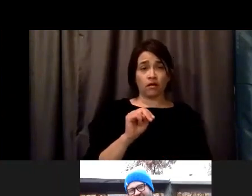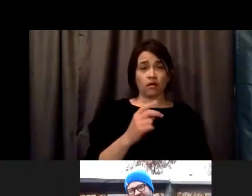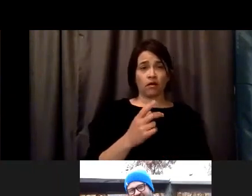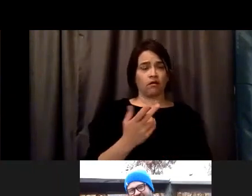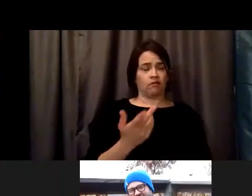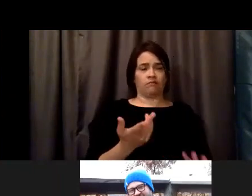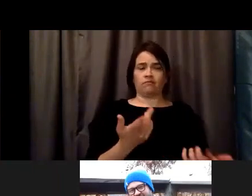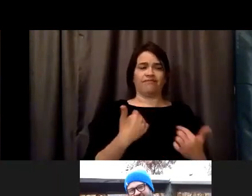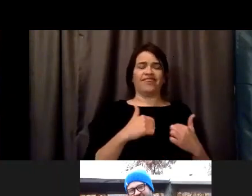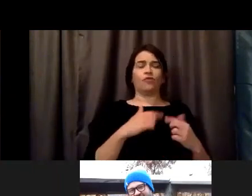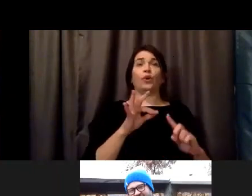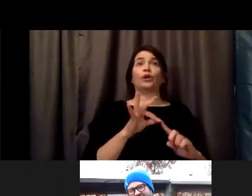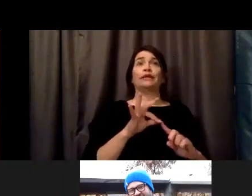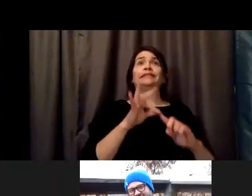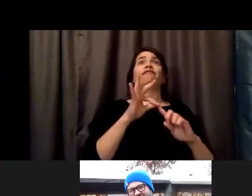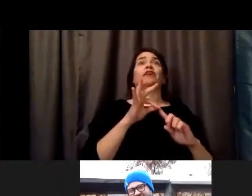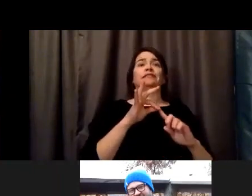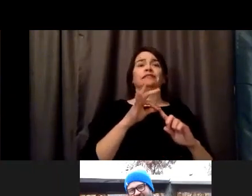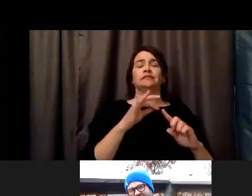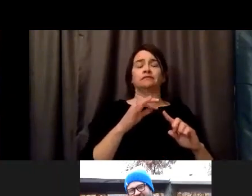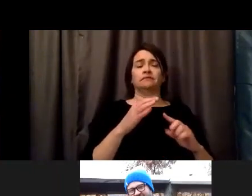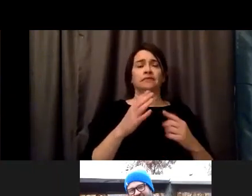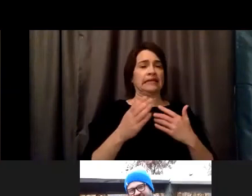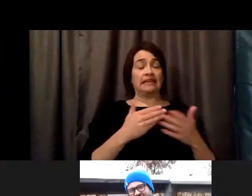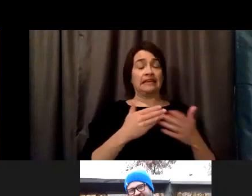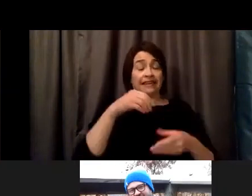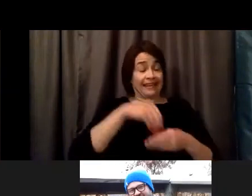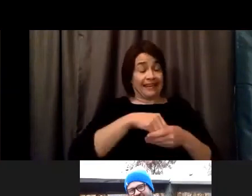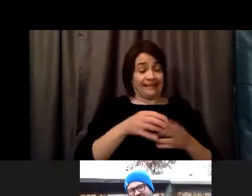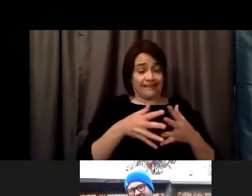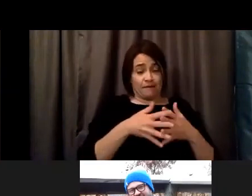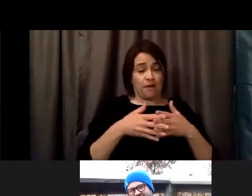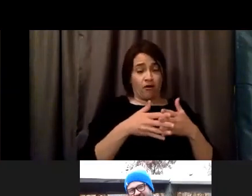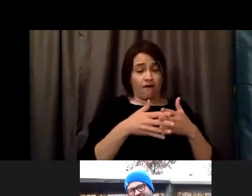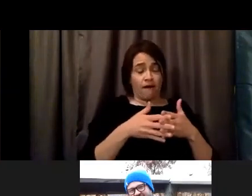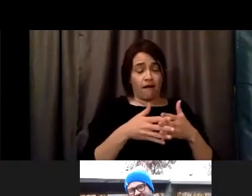America. When I ran across a